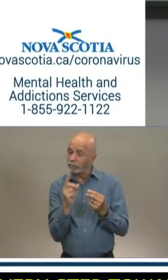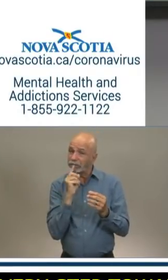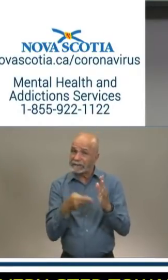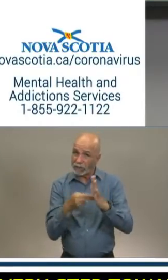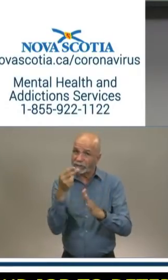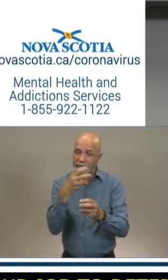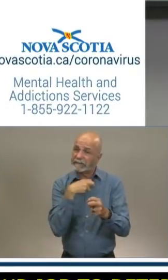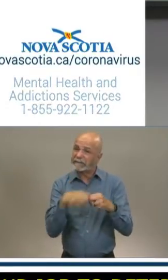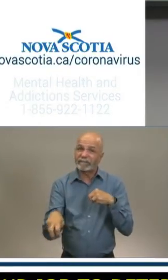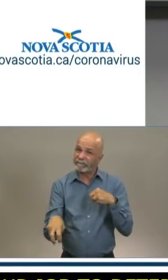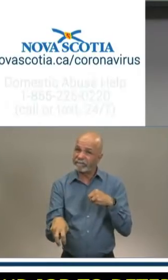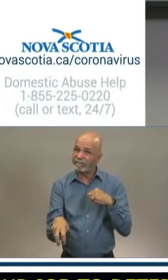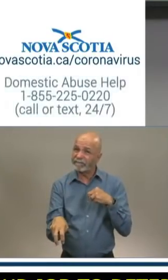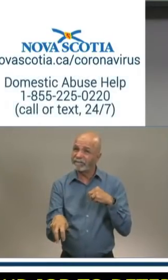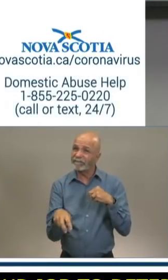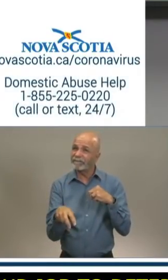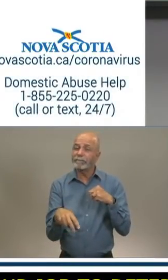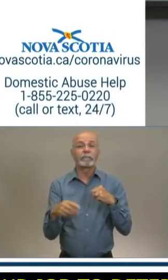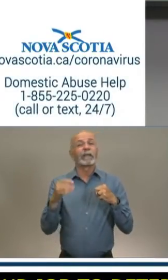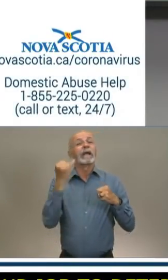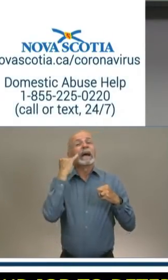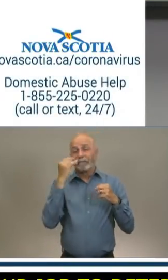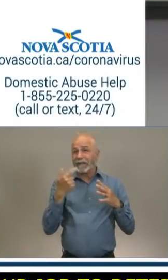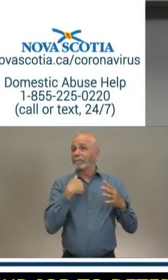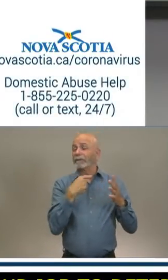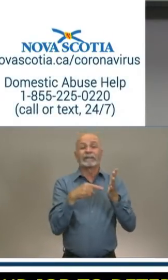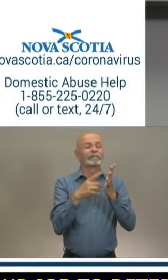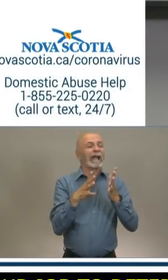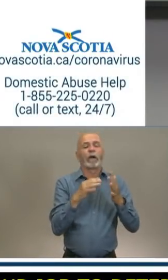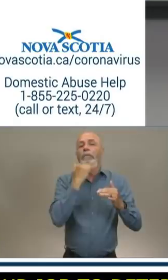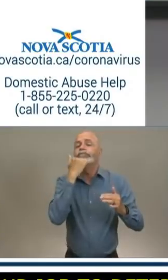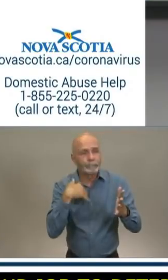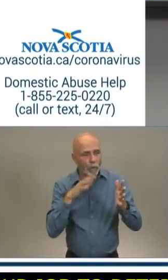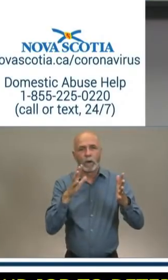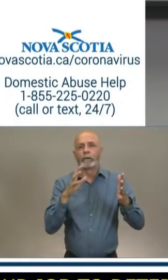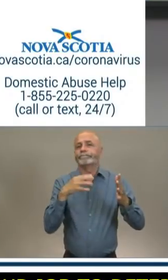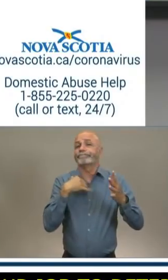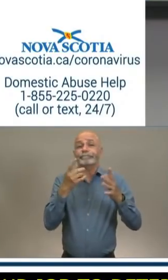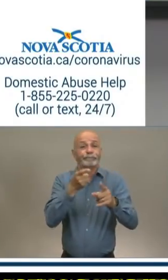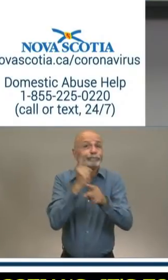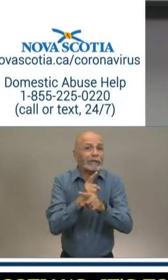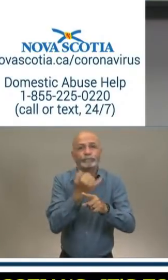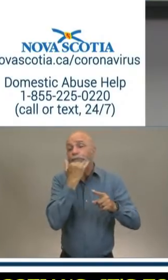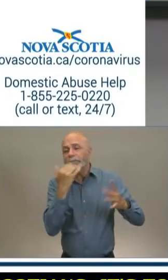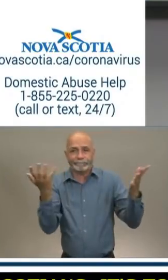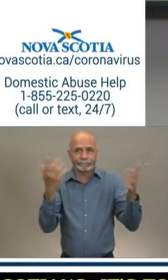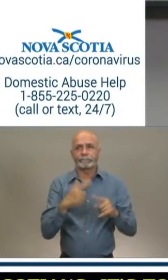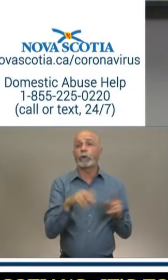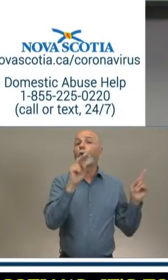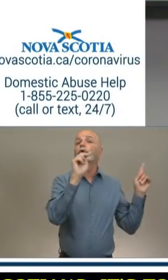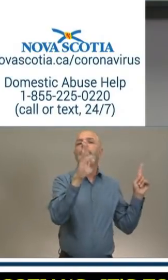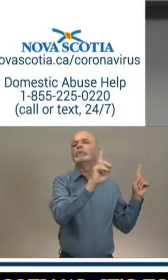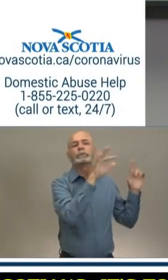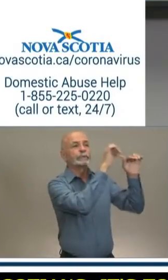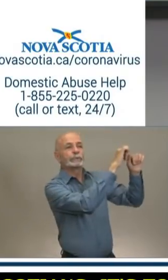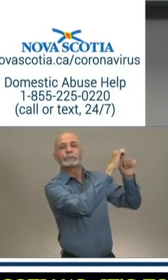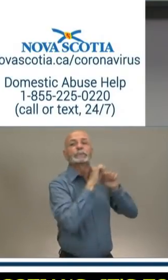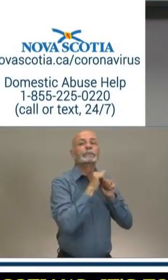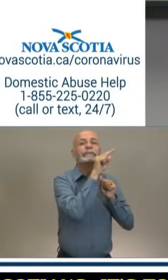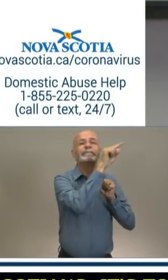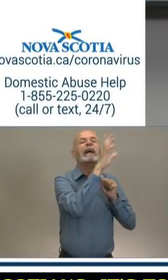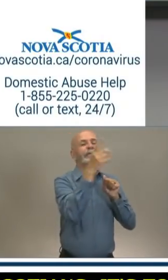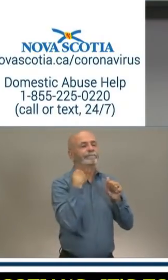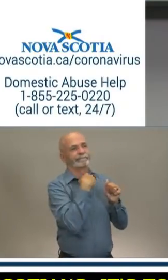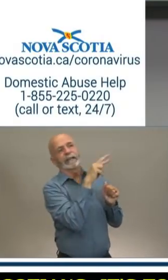right. And that's why we are adjusting the restrictions in place for New Brunswick. It's also why it is so important that